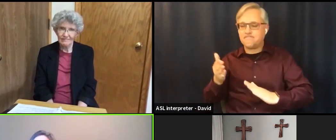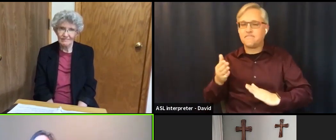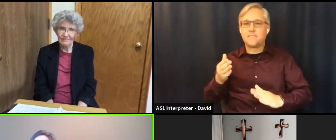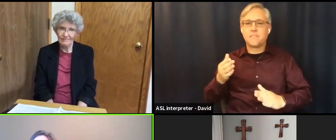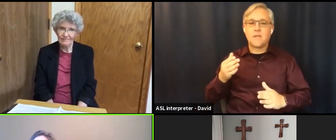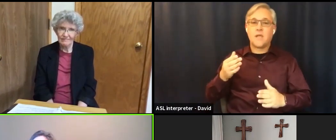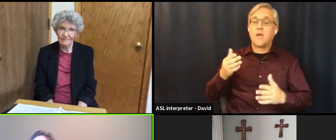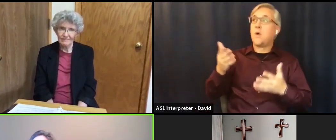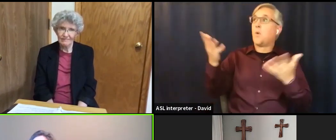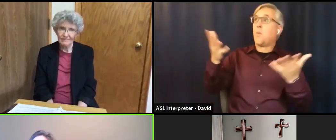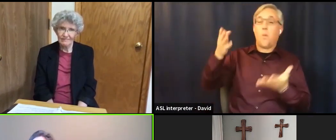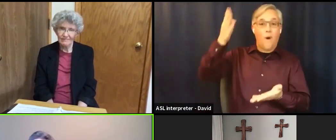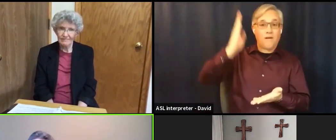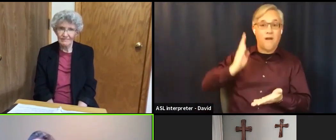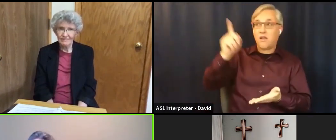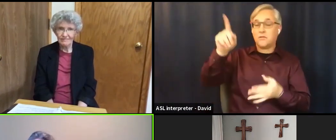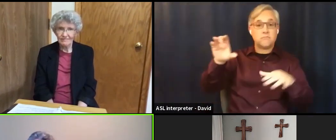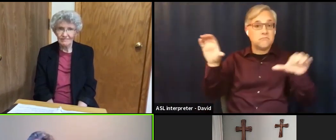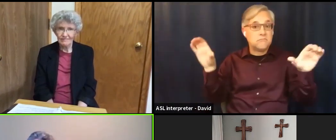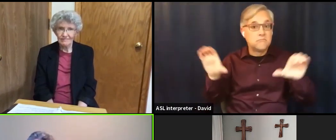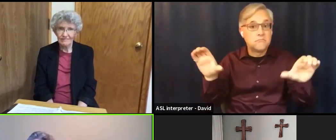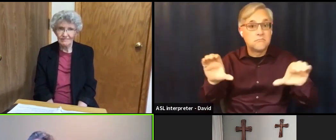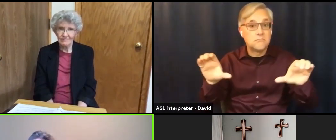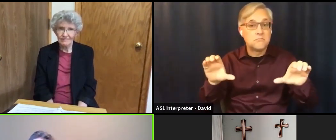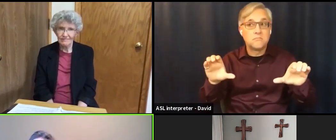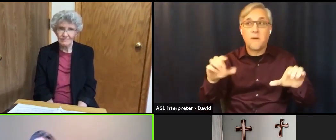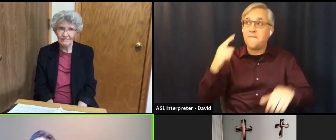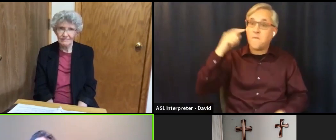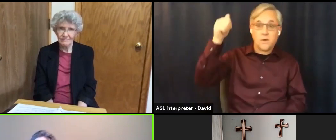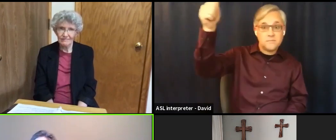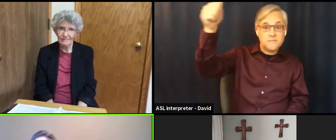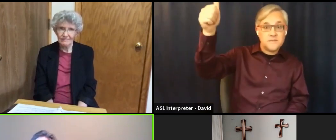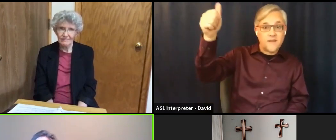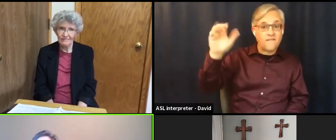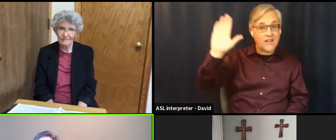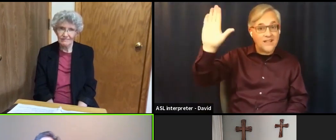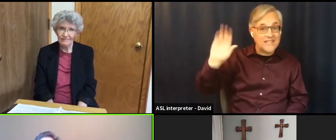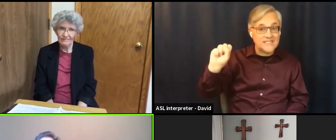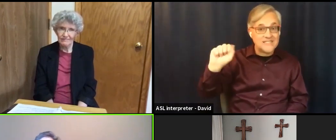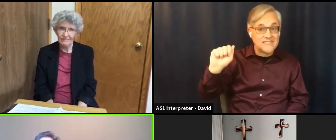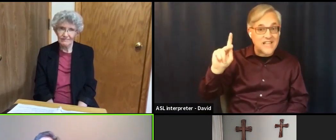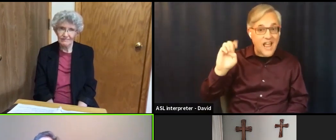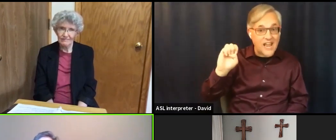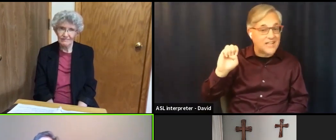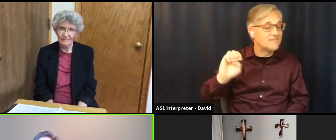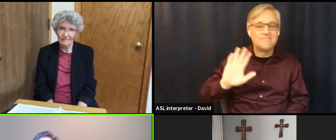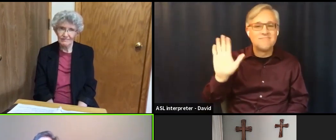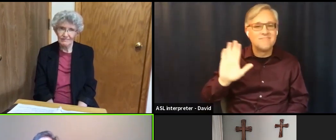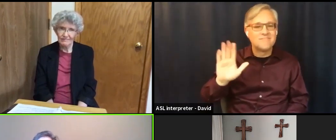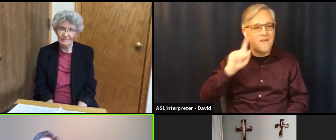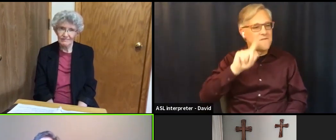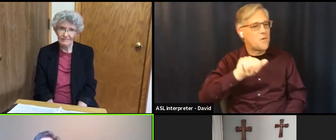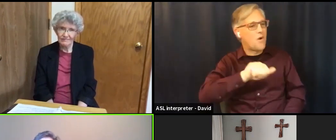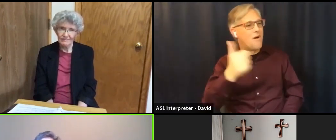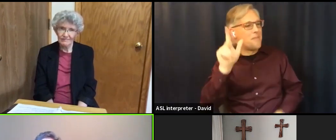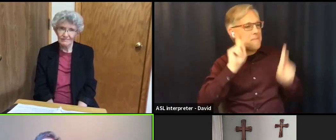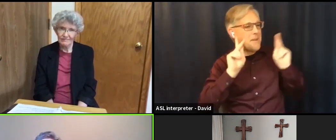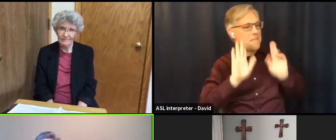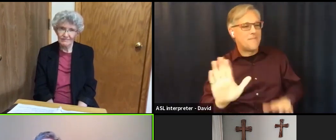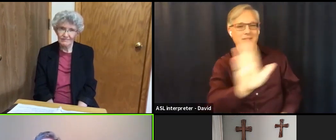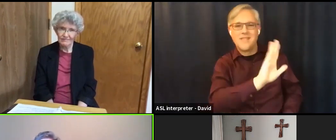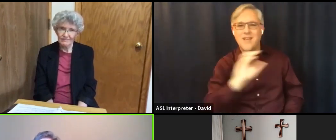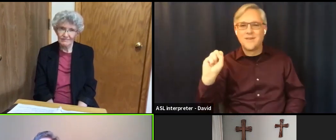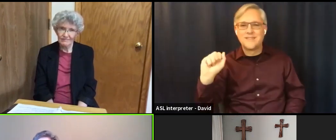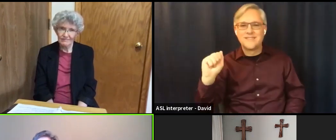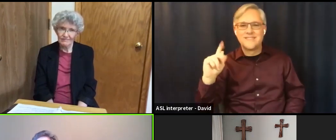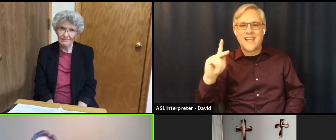what God does is for the sake of others, not to help God feel